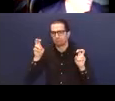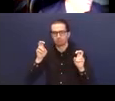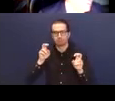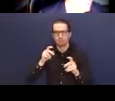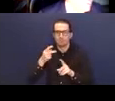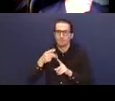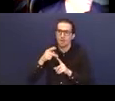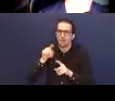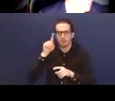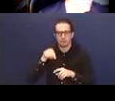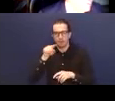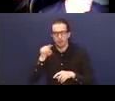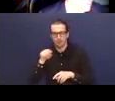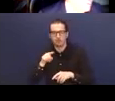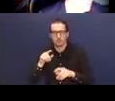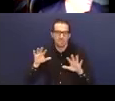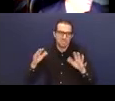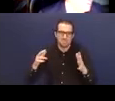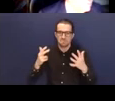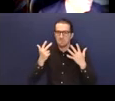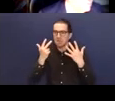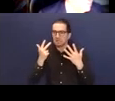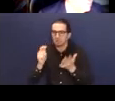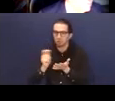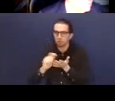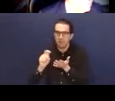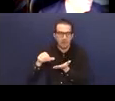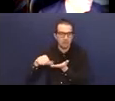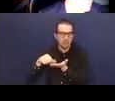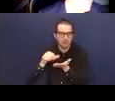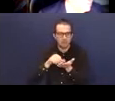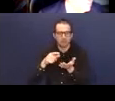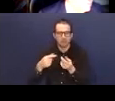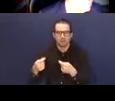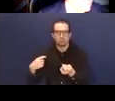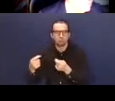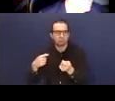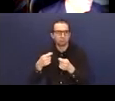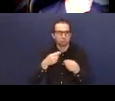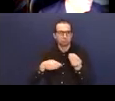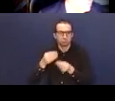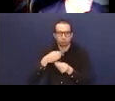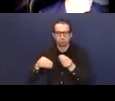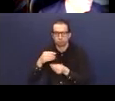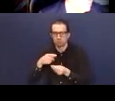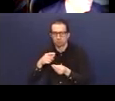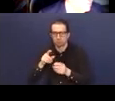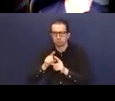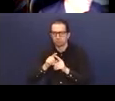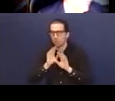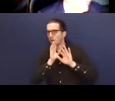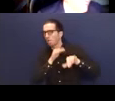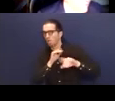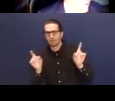Pound. Globally, it's $8 trillion. That's a market that we can all agree is unaffordable to ignore for any